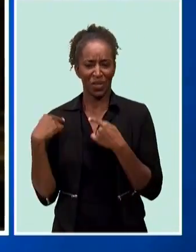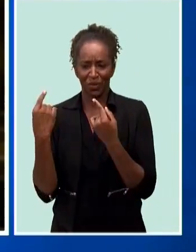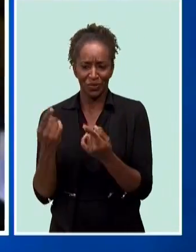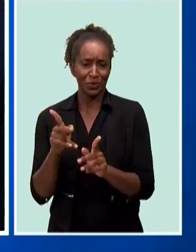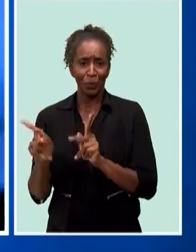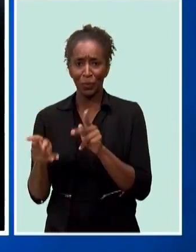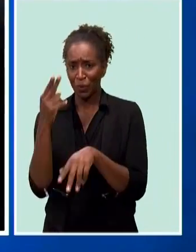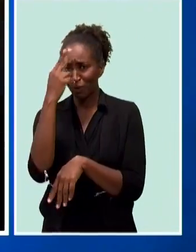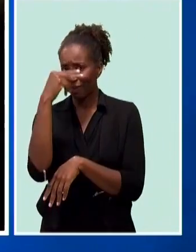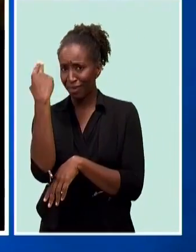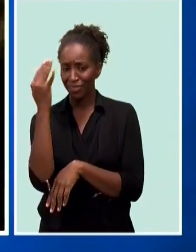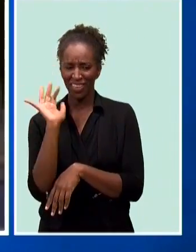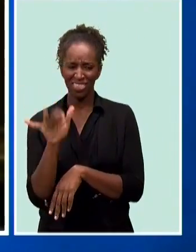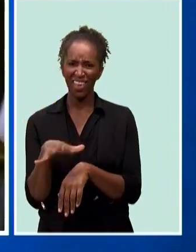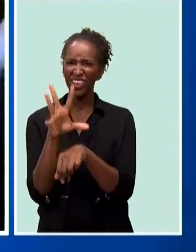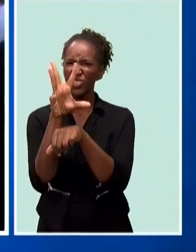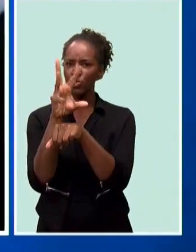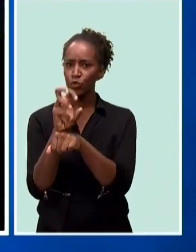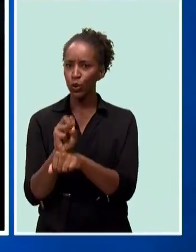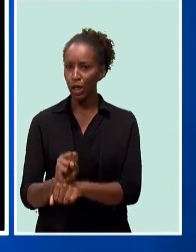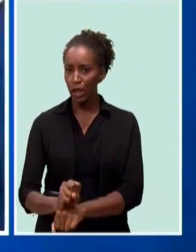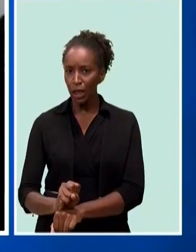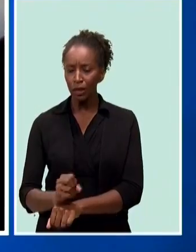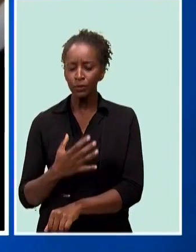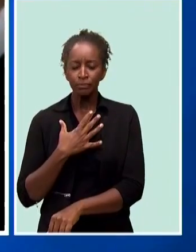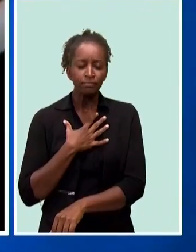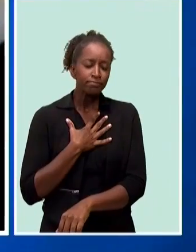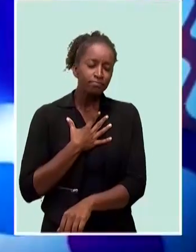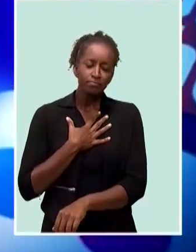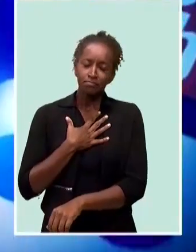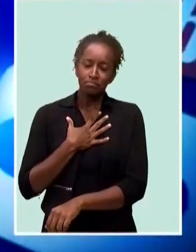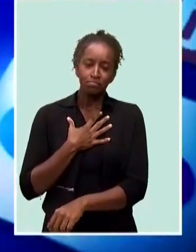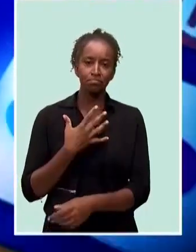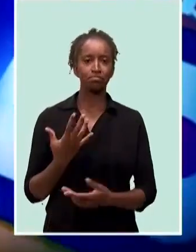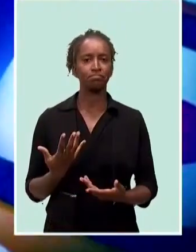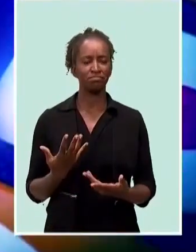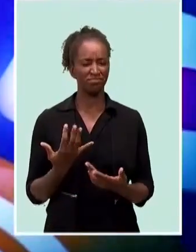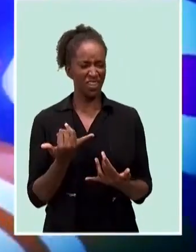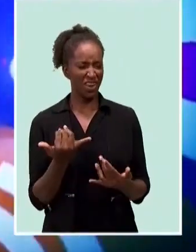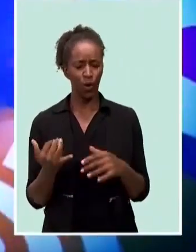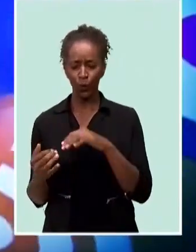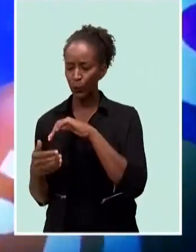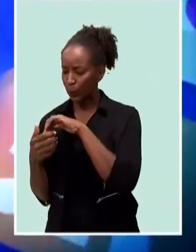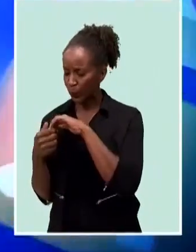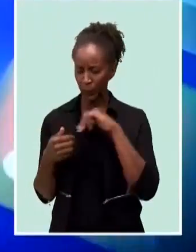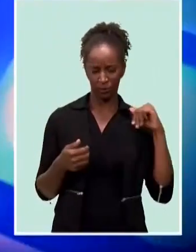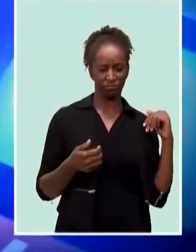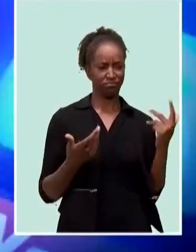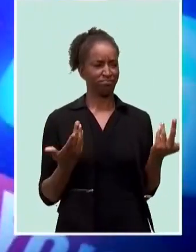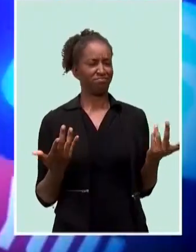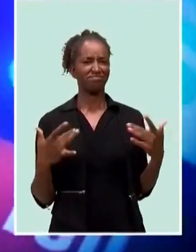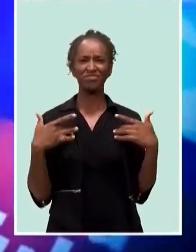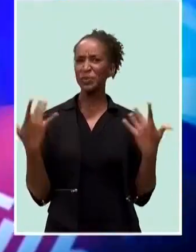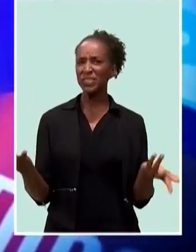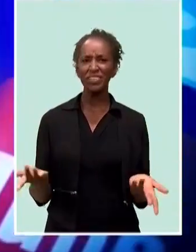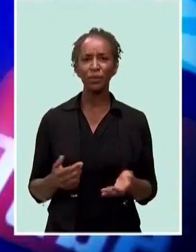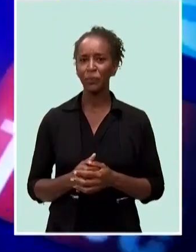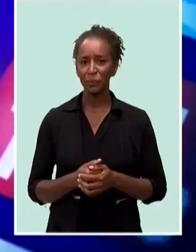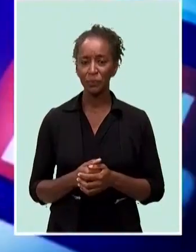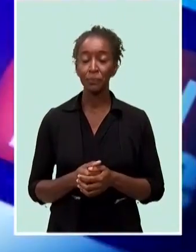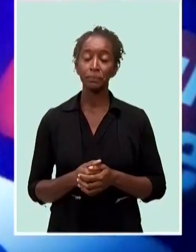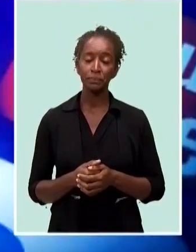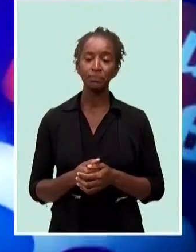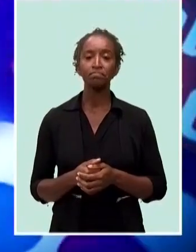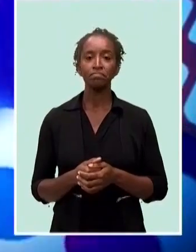a long-time tradition filled with religious significance. And as some of us tend to spend